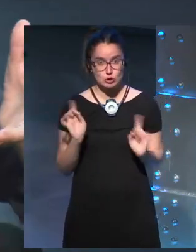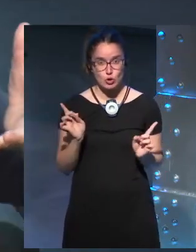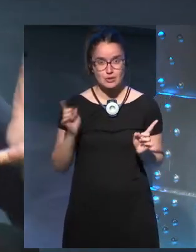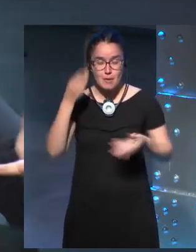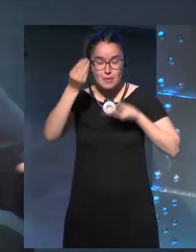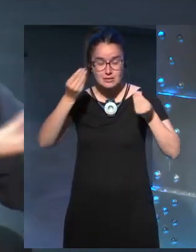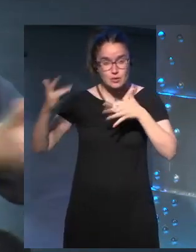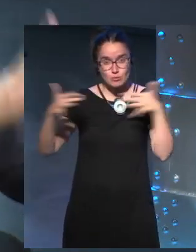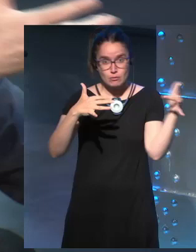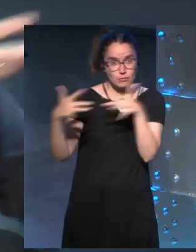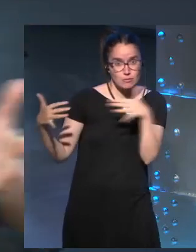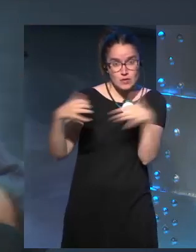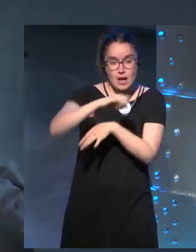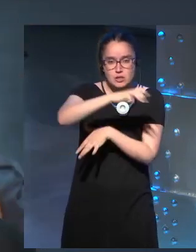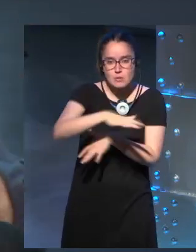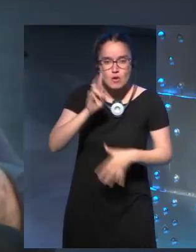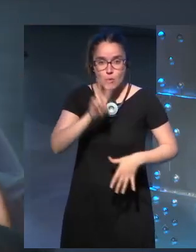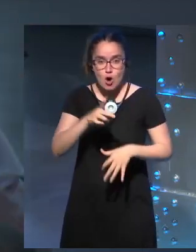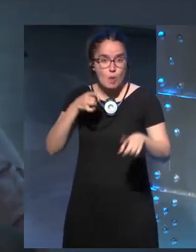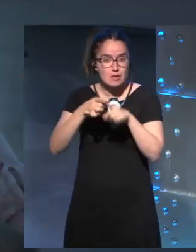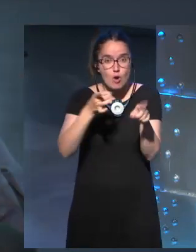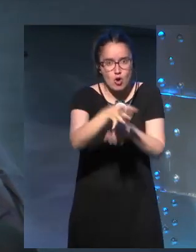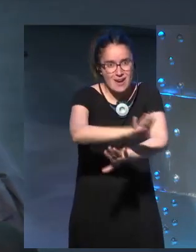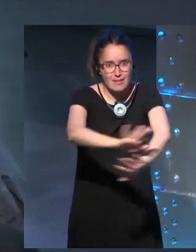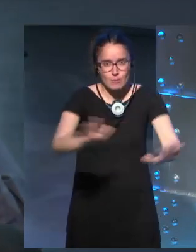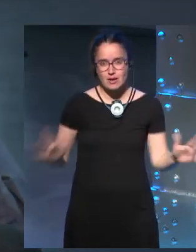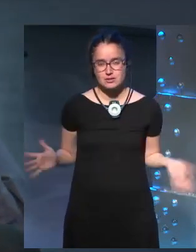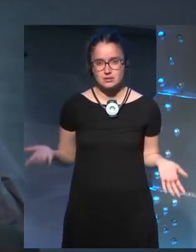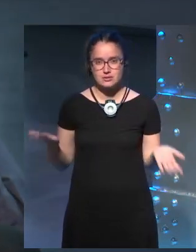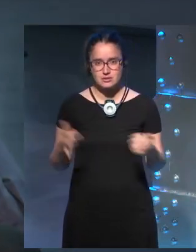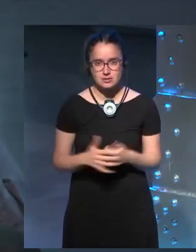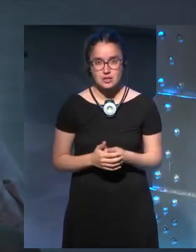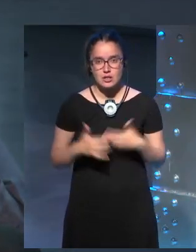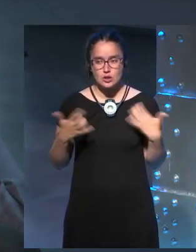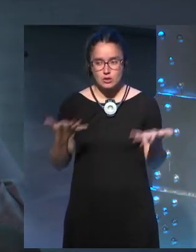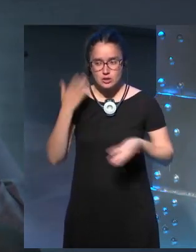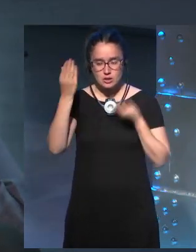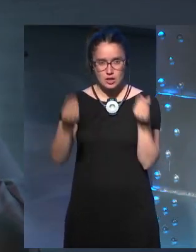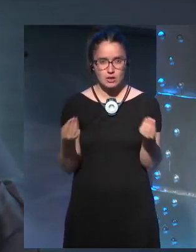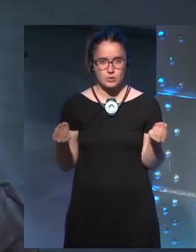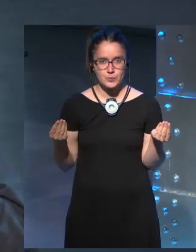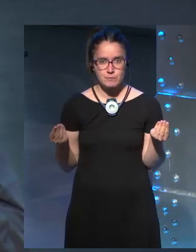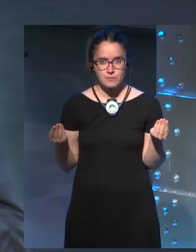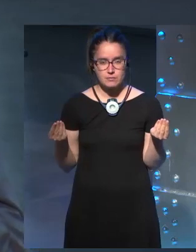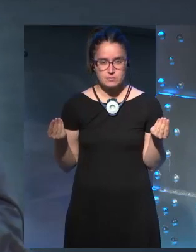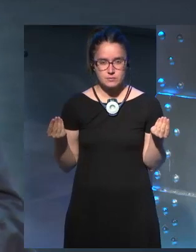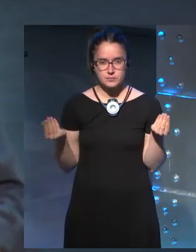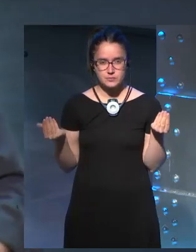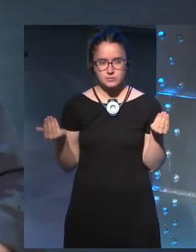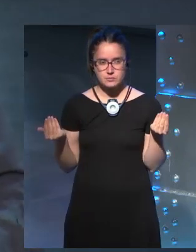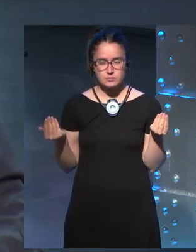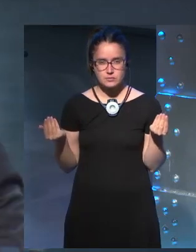moves into space and scores, whatever, there's that. So I think it's a kind of... I